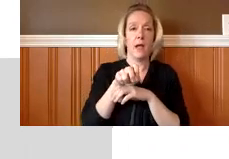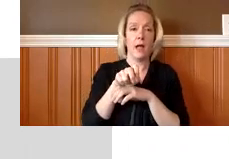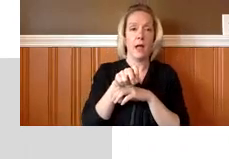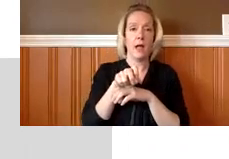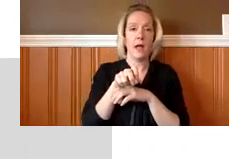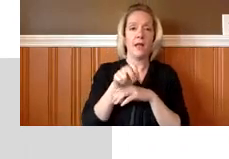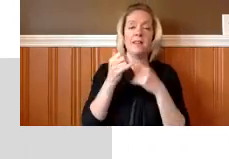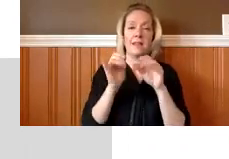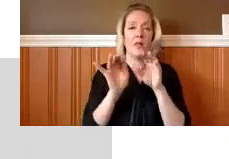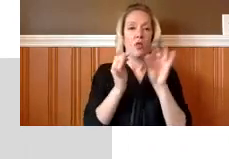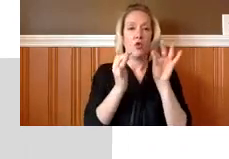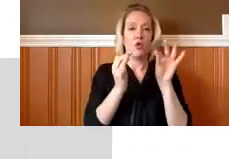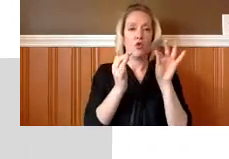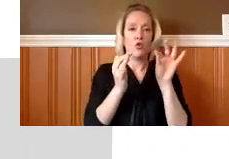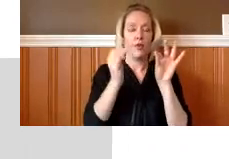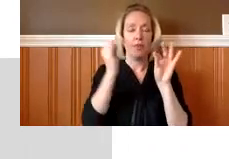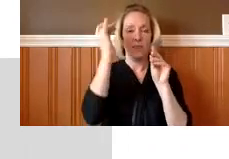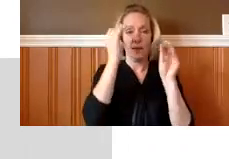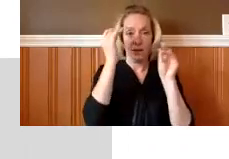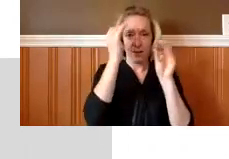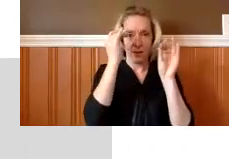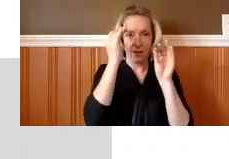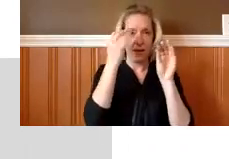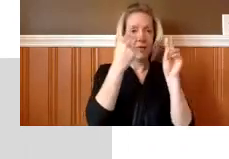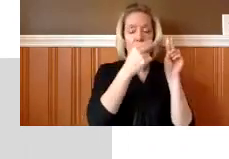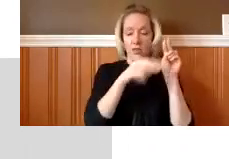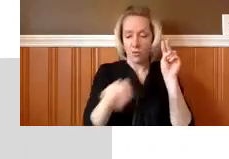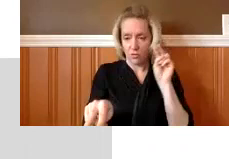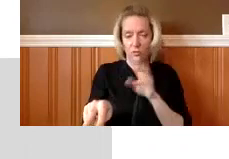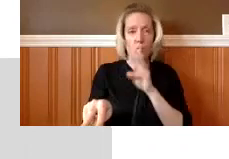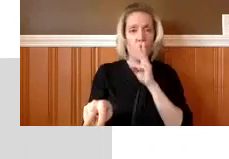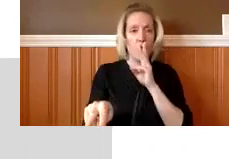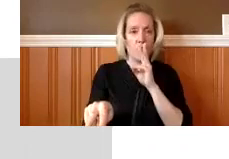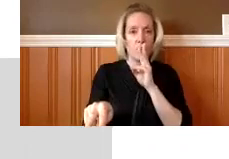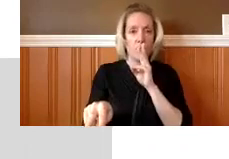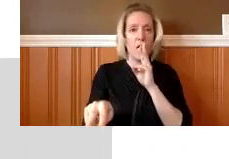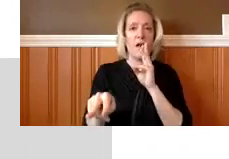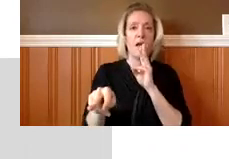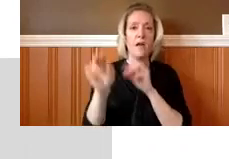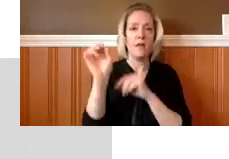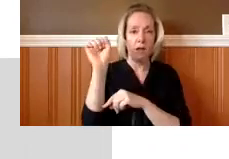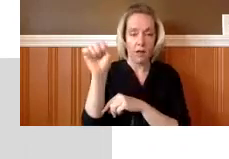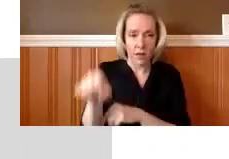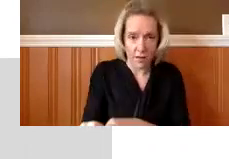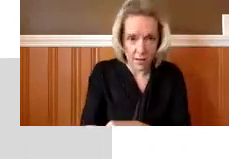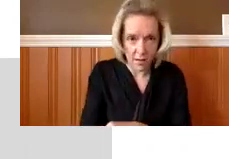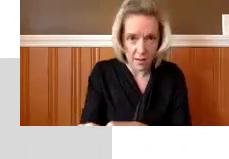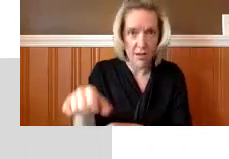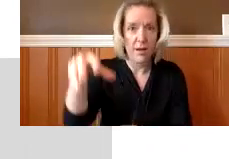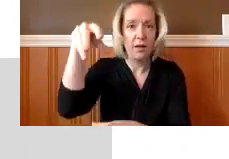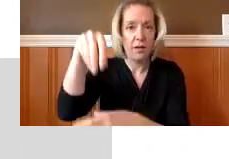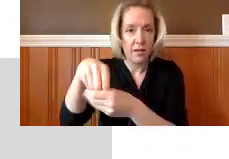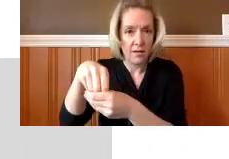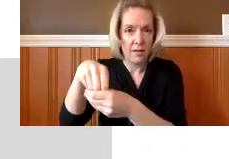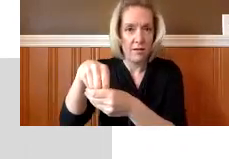looks away some, and he thinks about it. And then he looks back at the water bowl, and then he goes back for the water bowl, and he plays